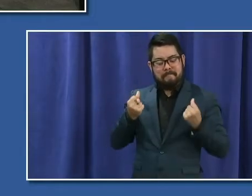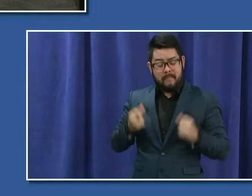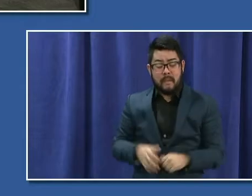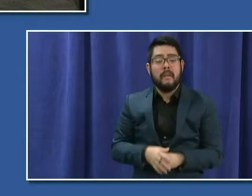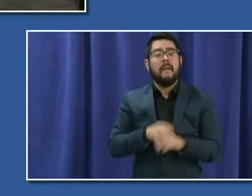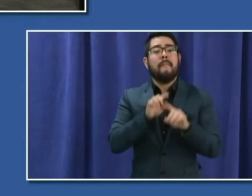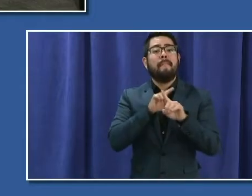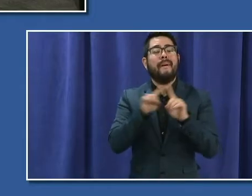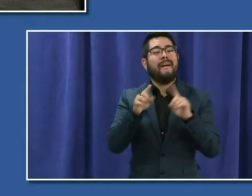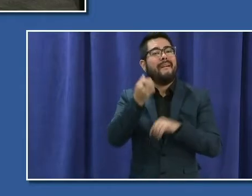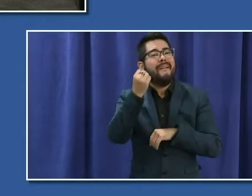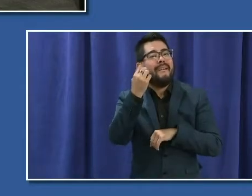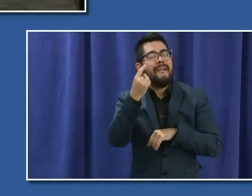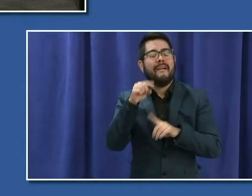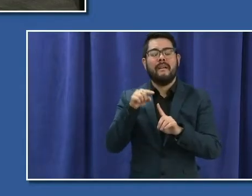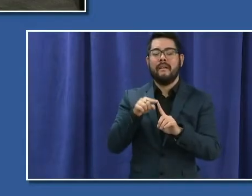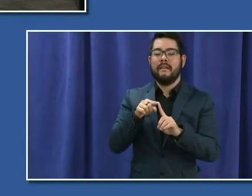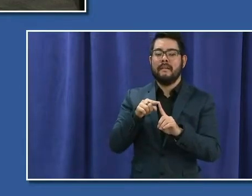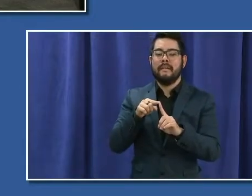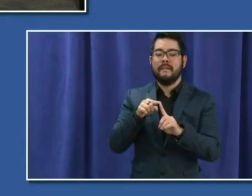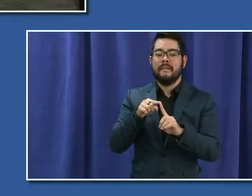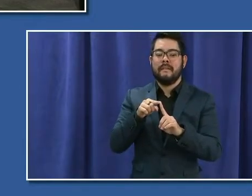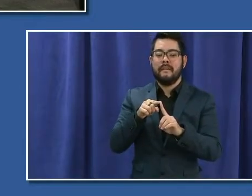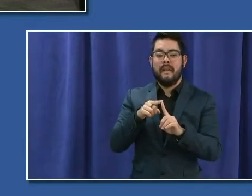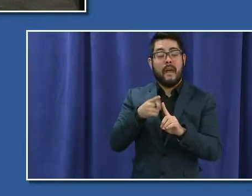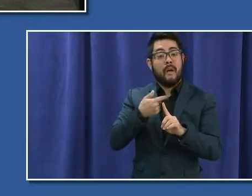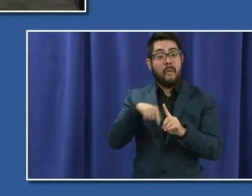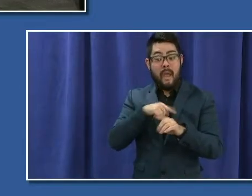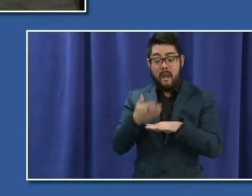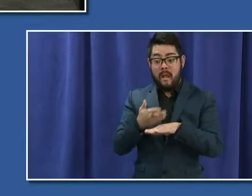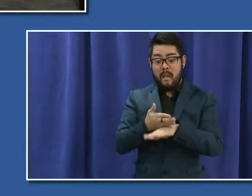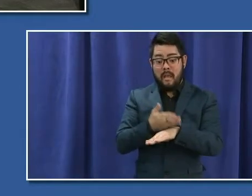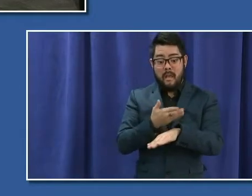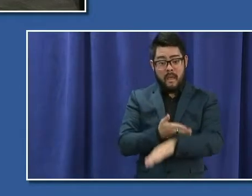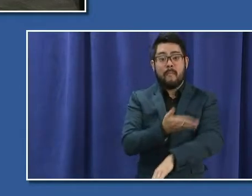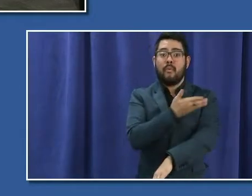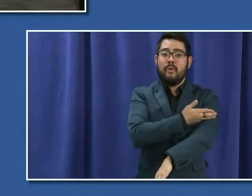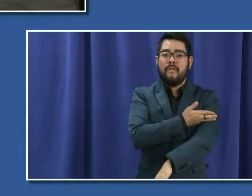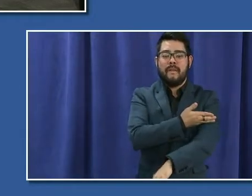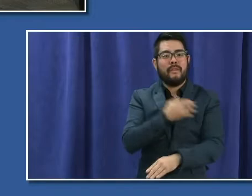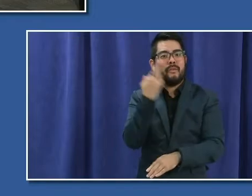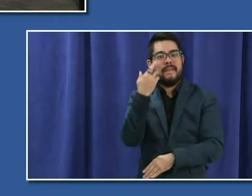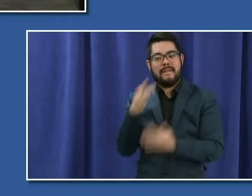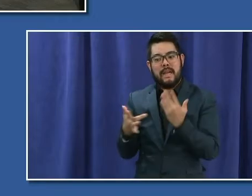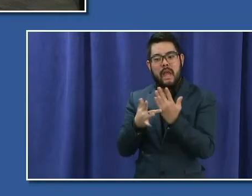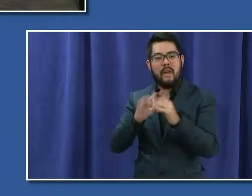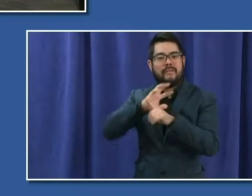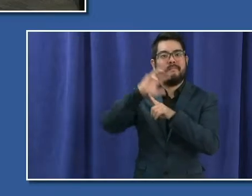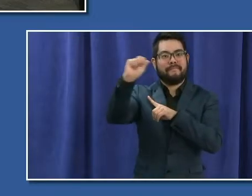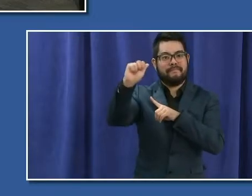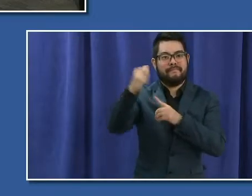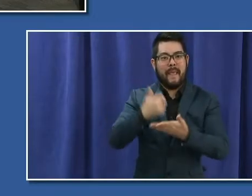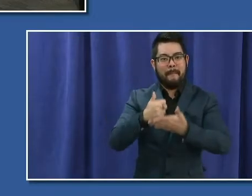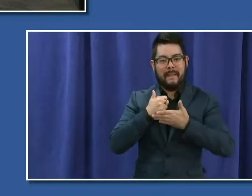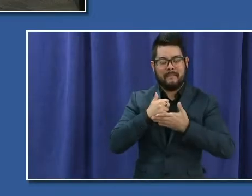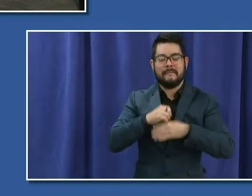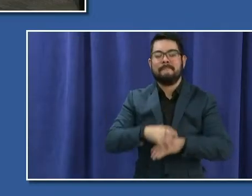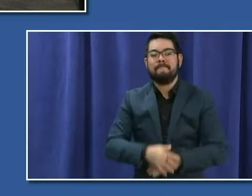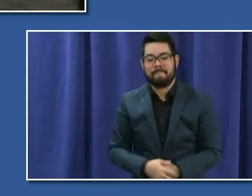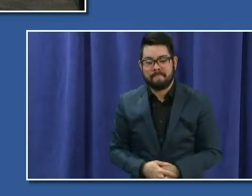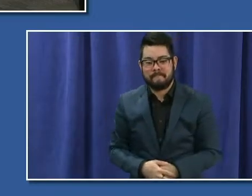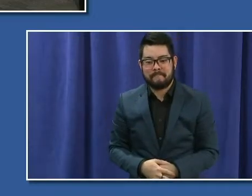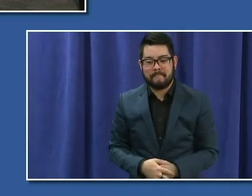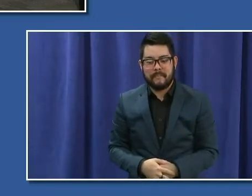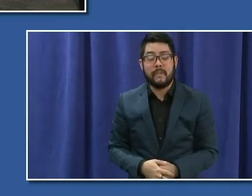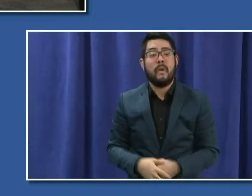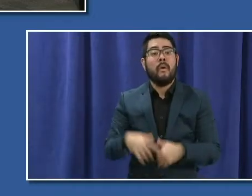say things like that, we're making big advances, frankly, in using technology to get ahead. So one of the things that we've